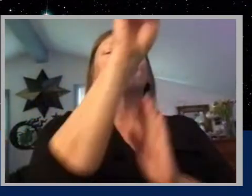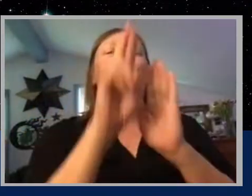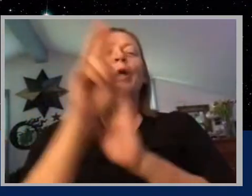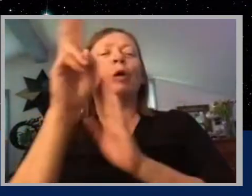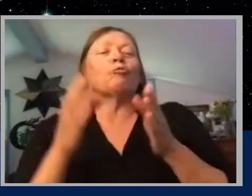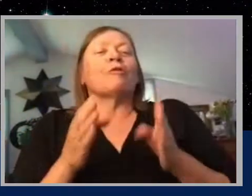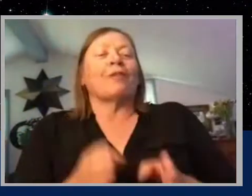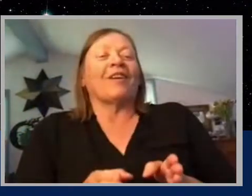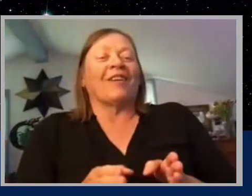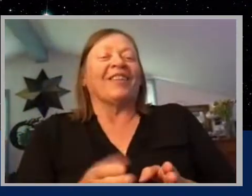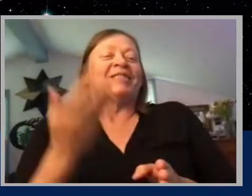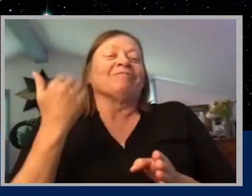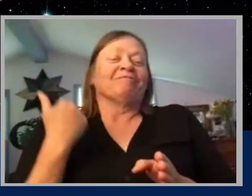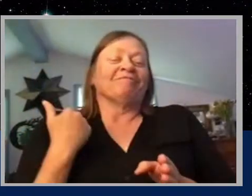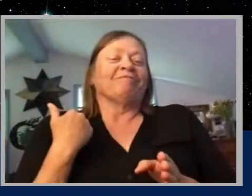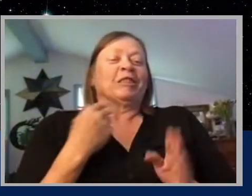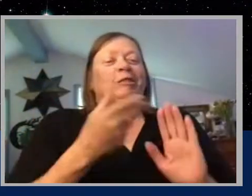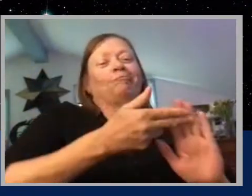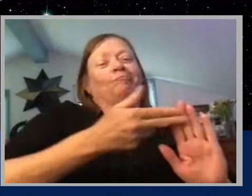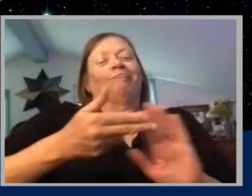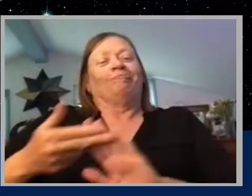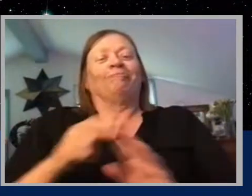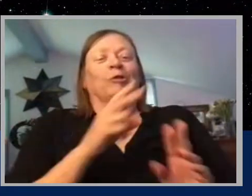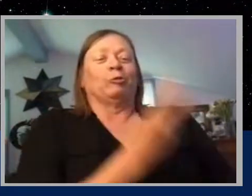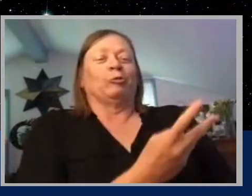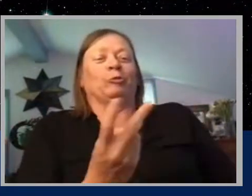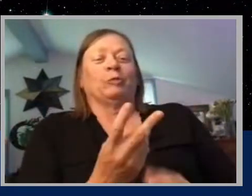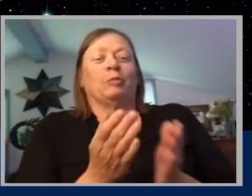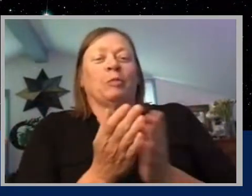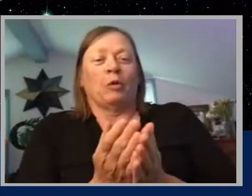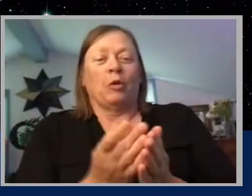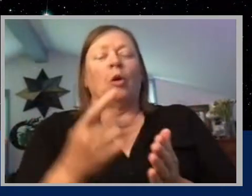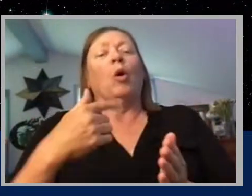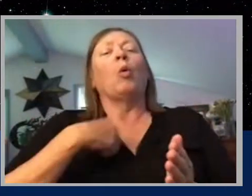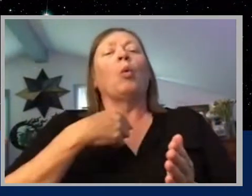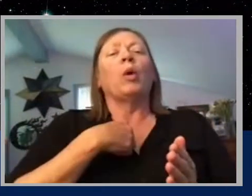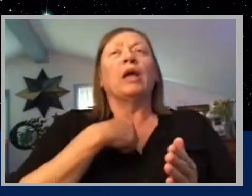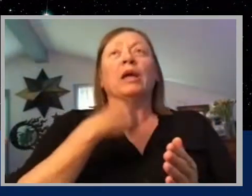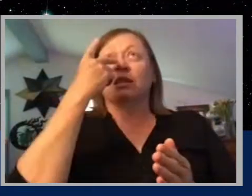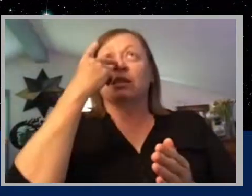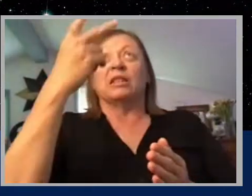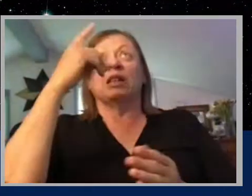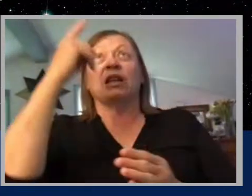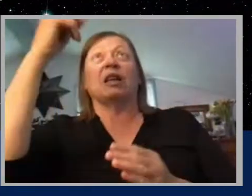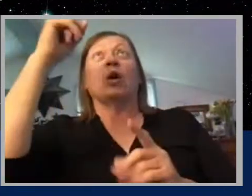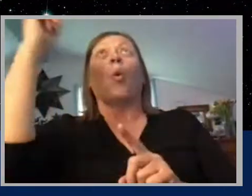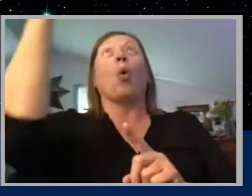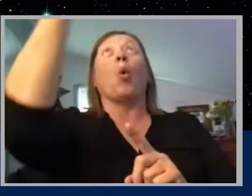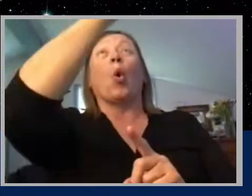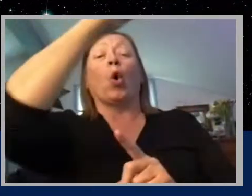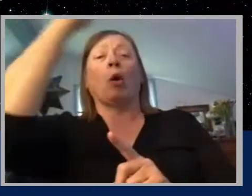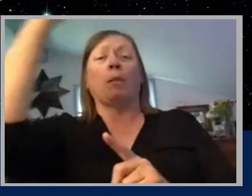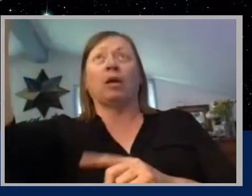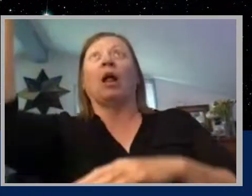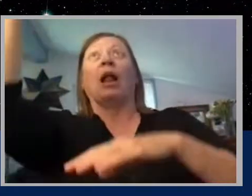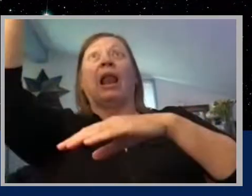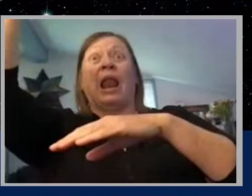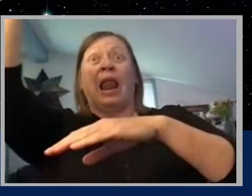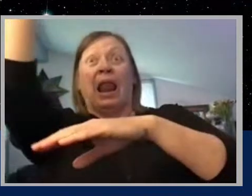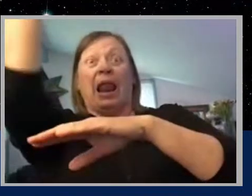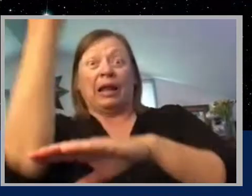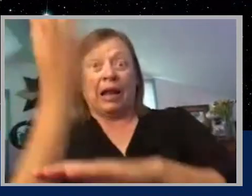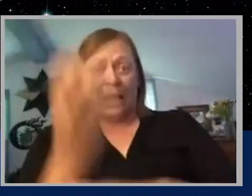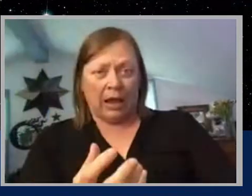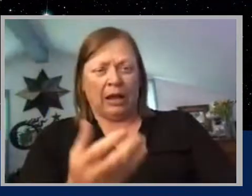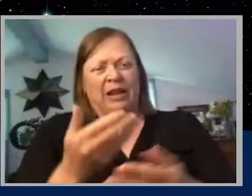or back from orbit to land around the state of Florida. So we have a special agreement from the U.S.